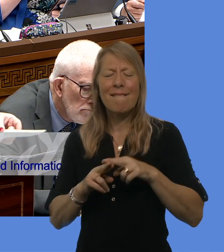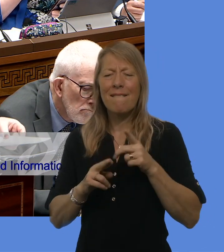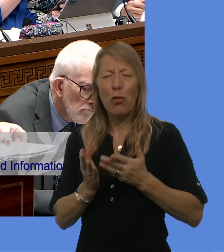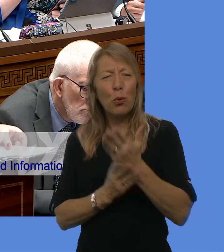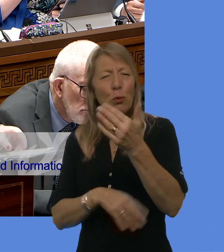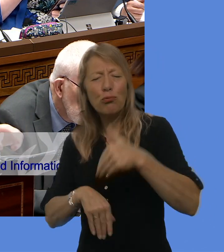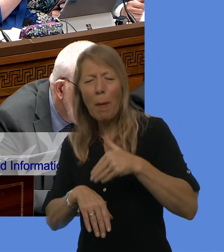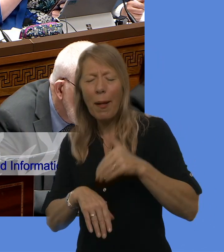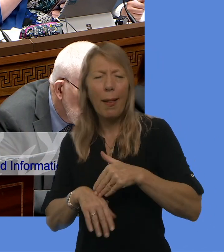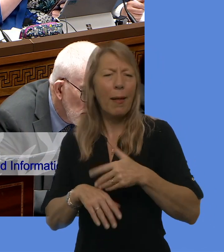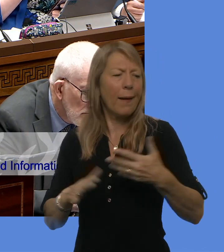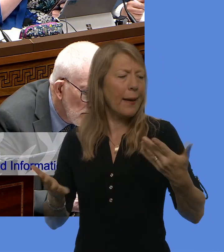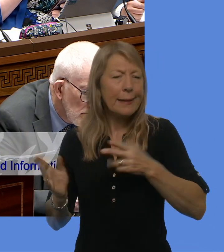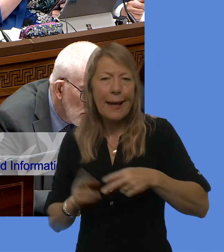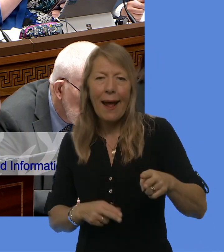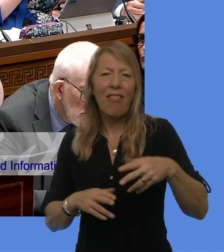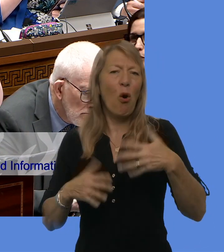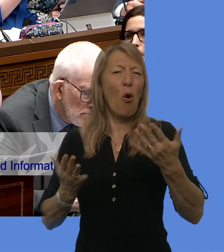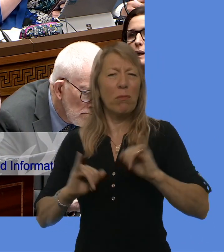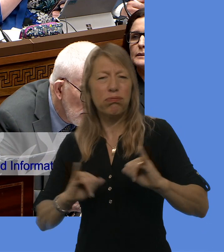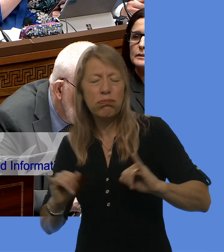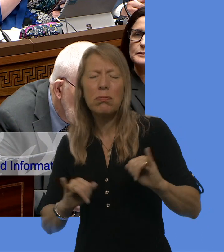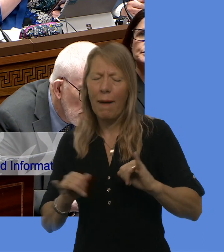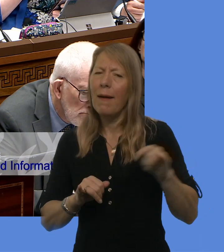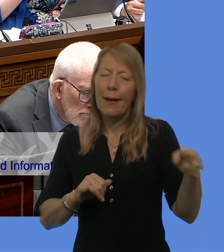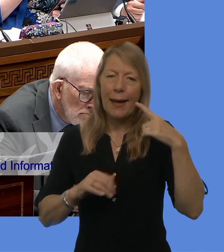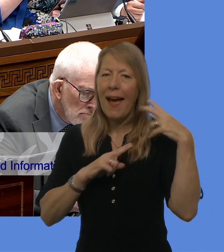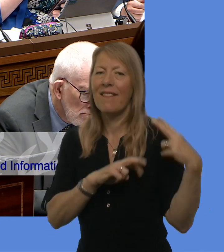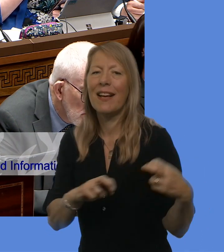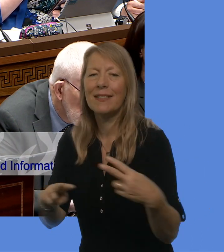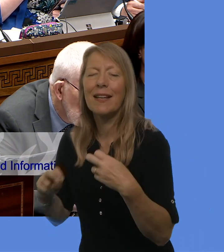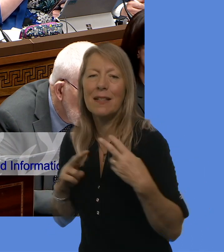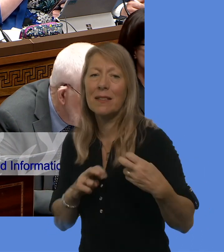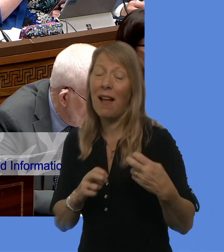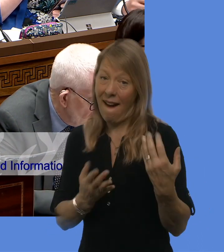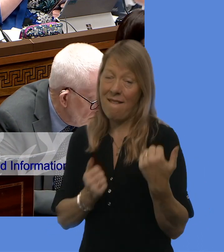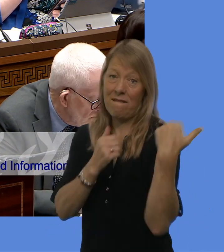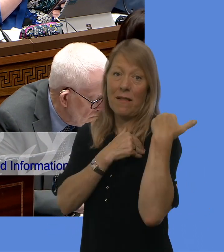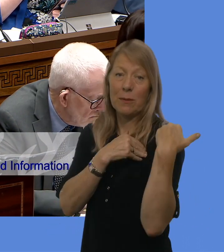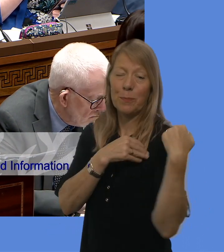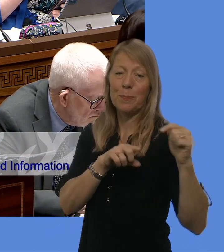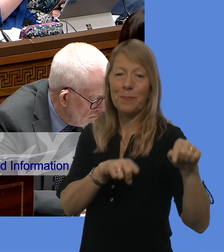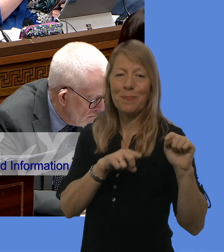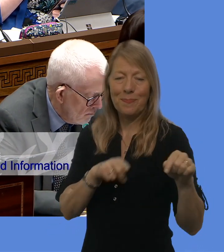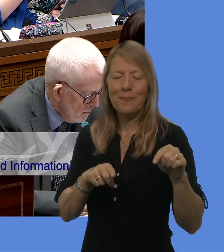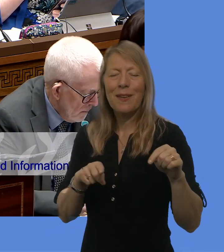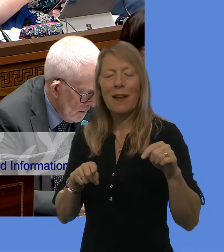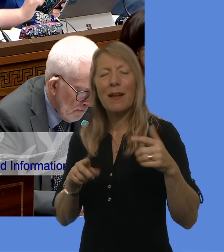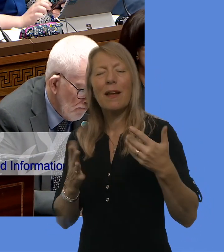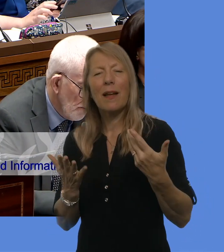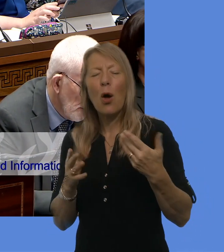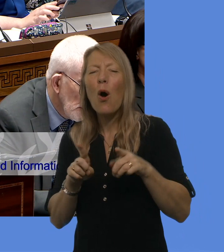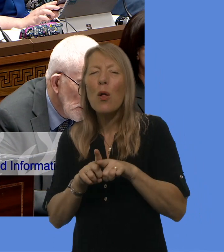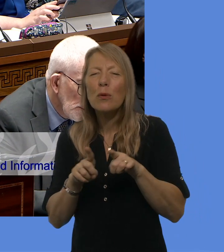Troubles. I am aware the Commission has been engaging directly with these organisations on how those interfaces will be managed. There has also been some